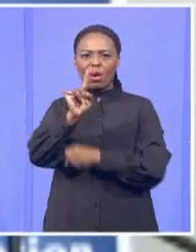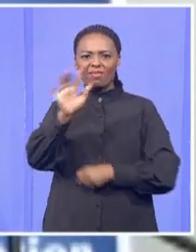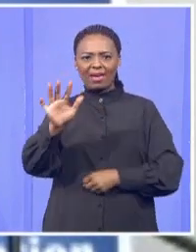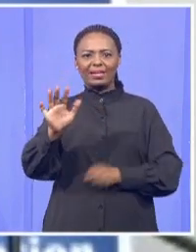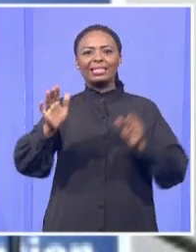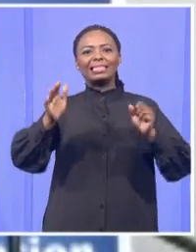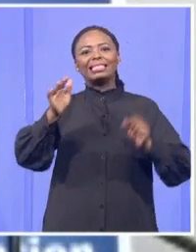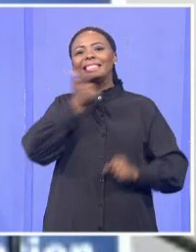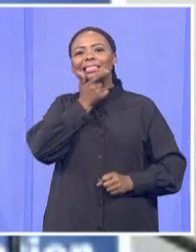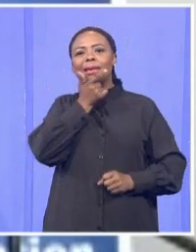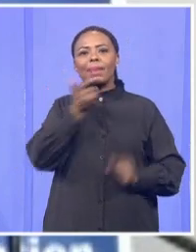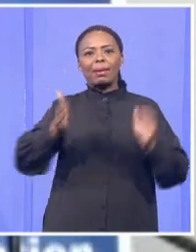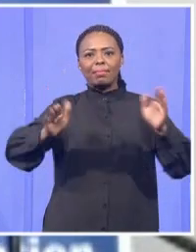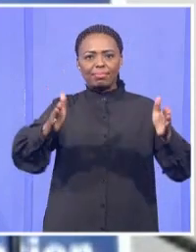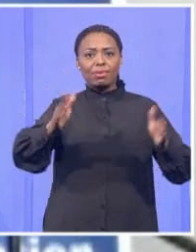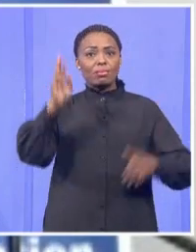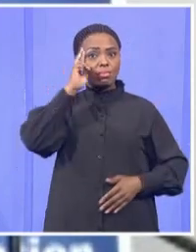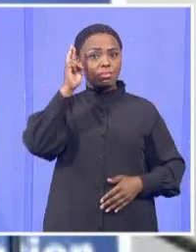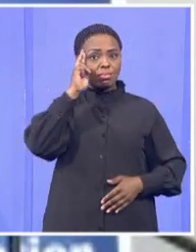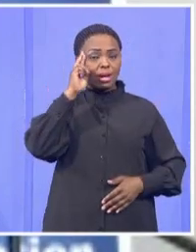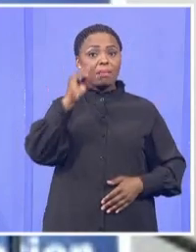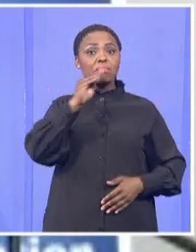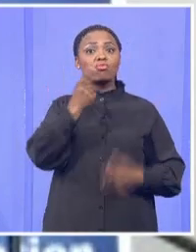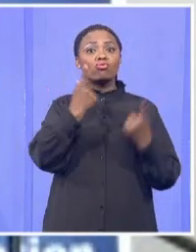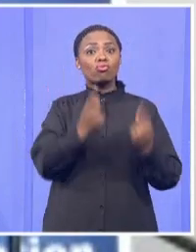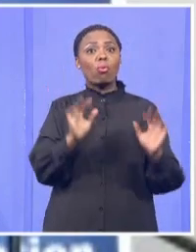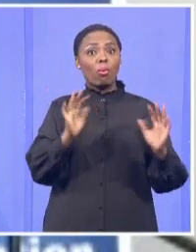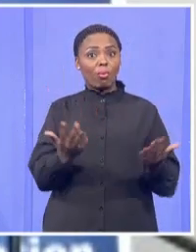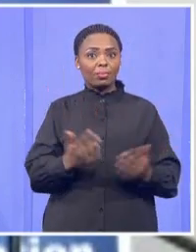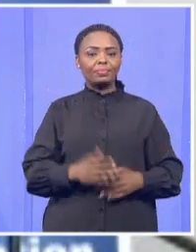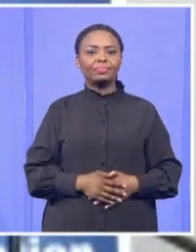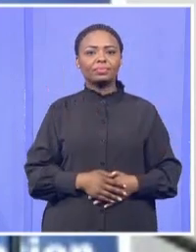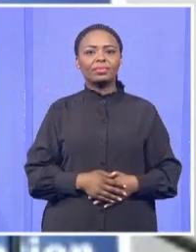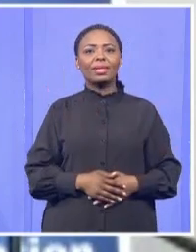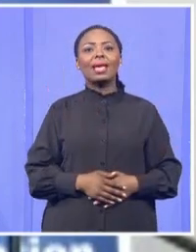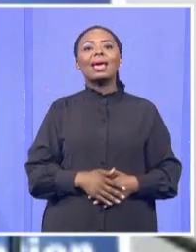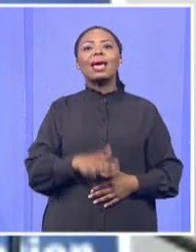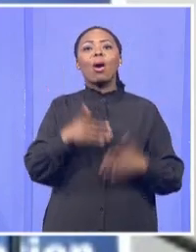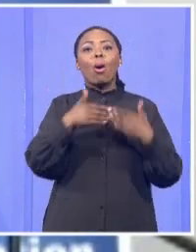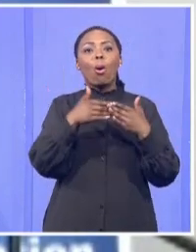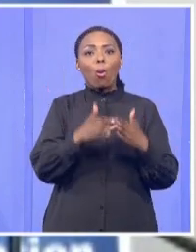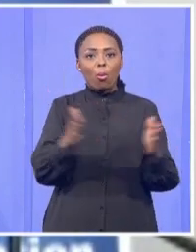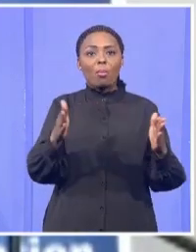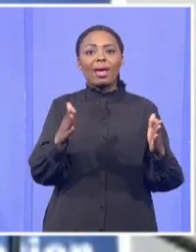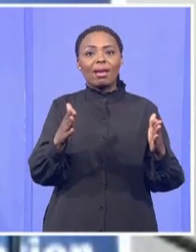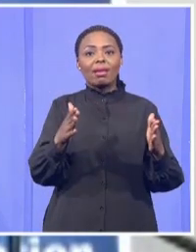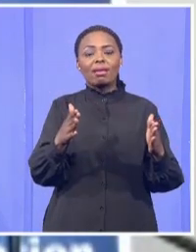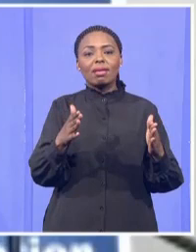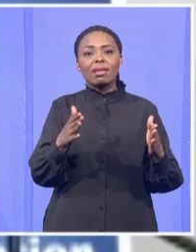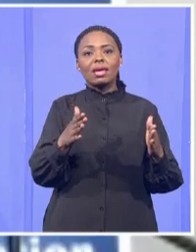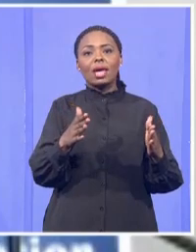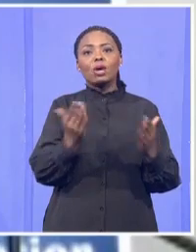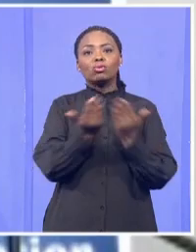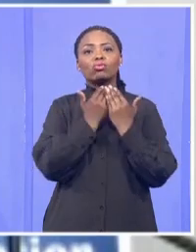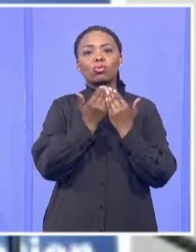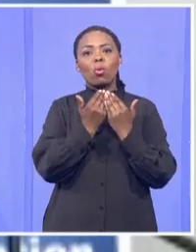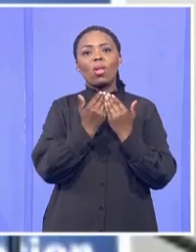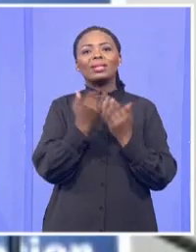But remember, we are only going to do that and open that to the schools that